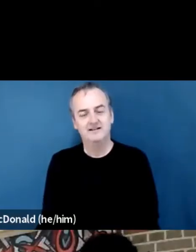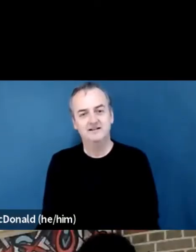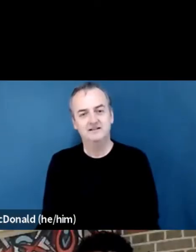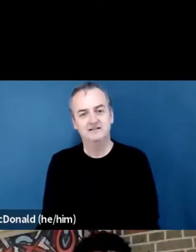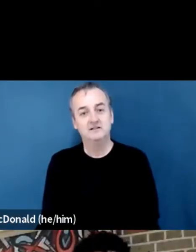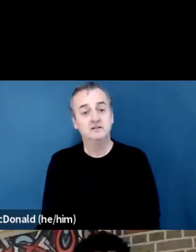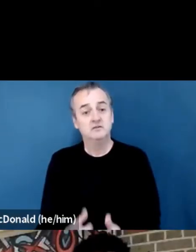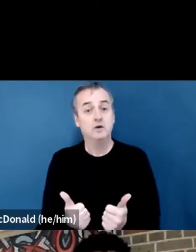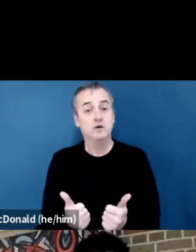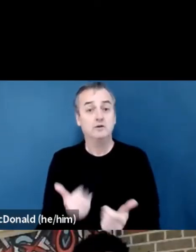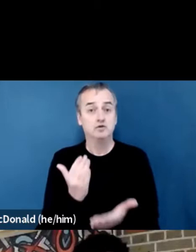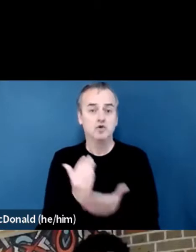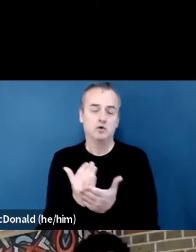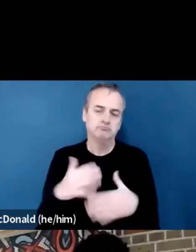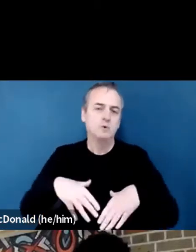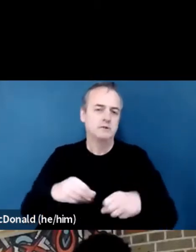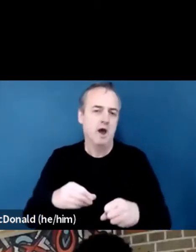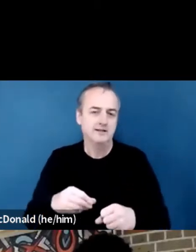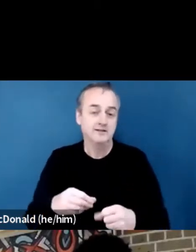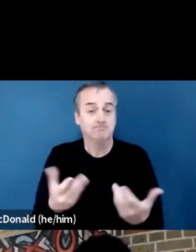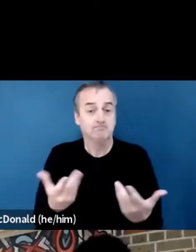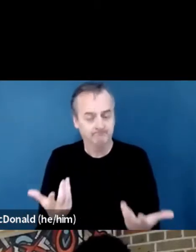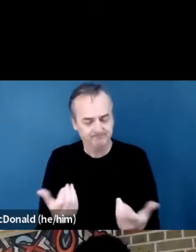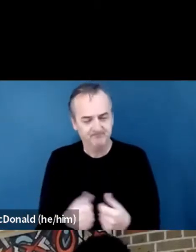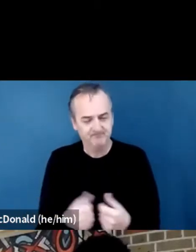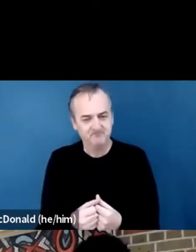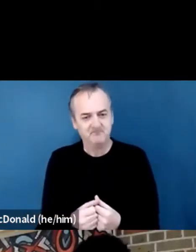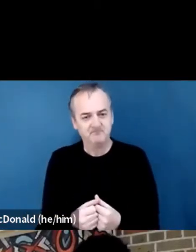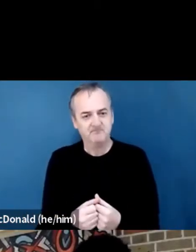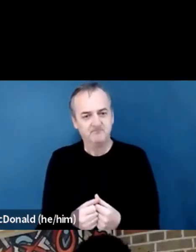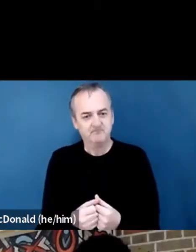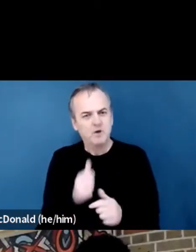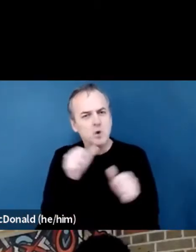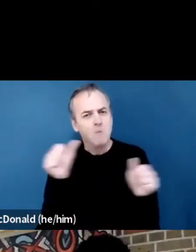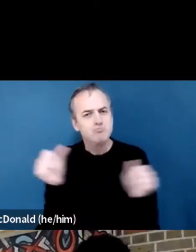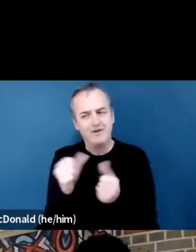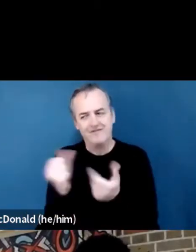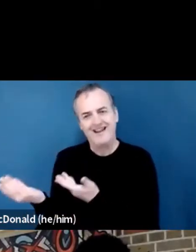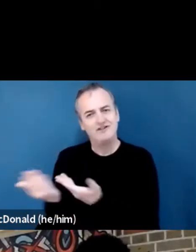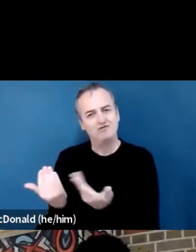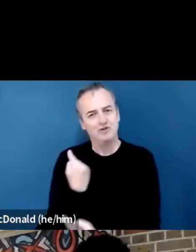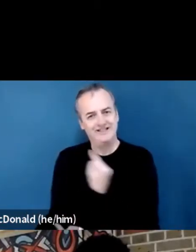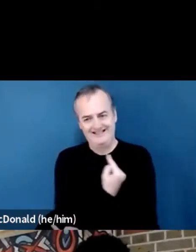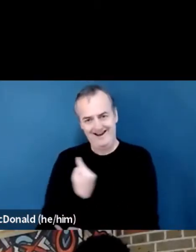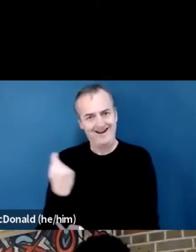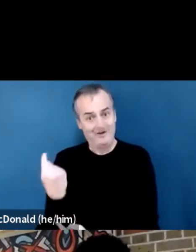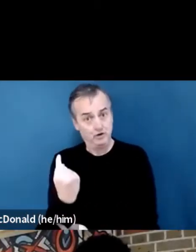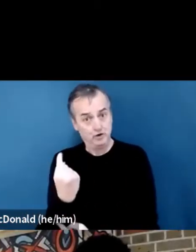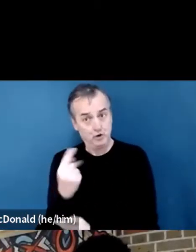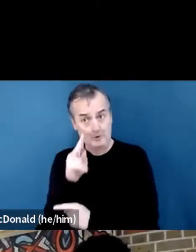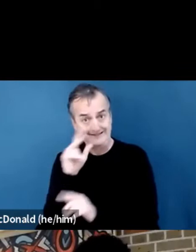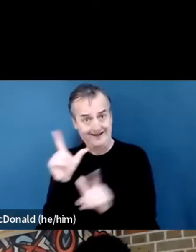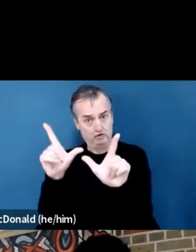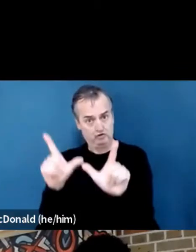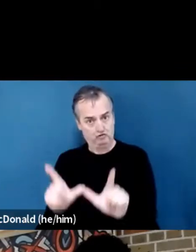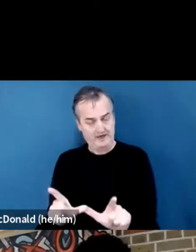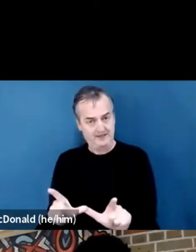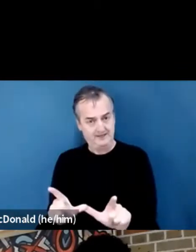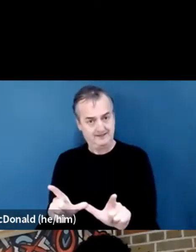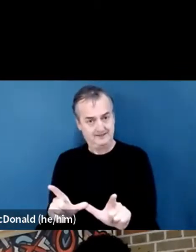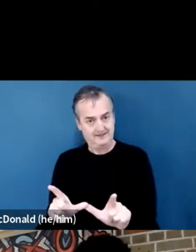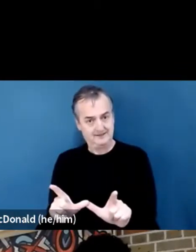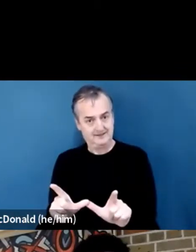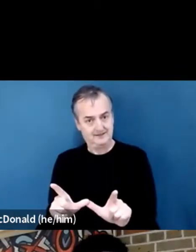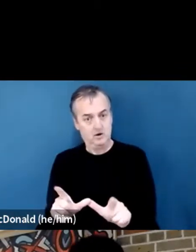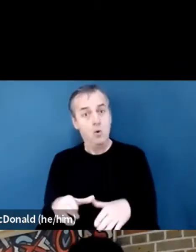Okay, welcome everybody. So we're just going to do a quick introduction to everyone who's talking today. I'll